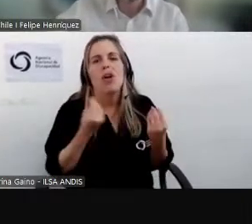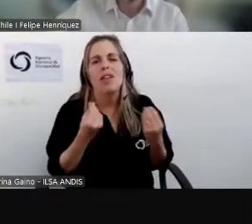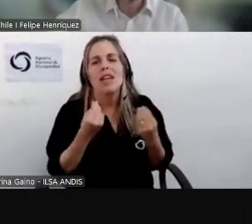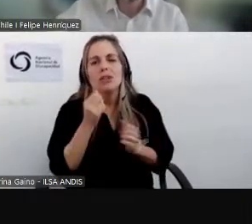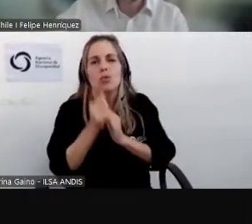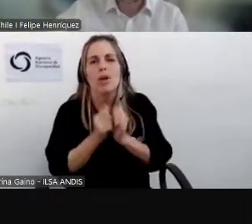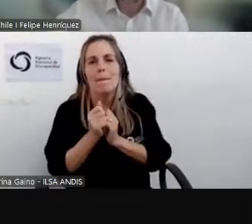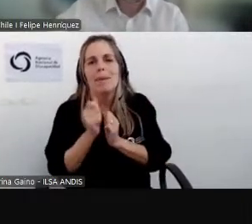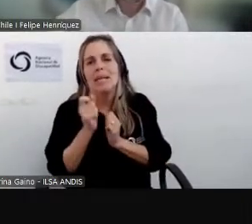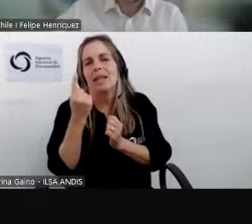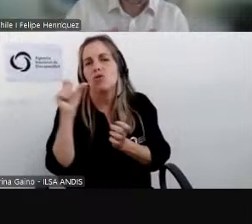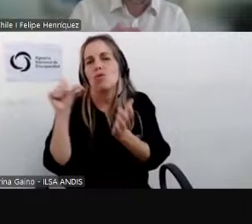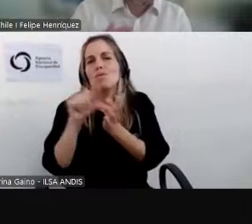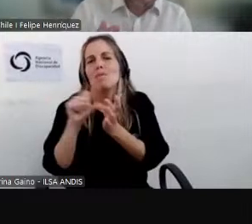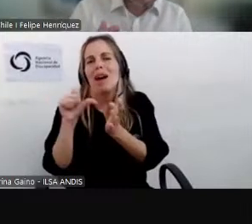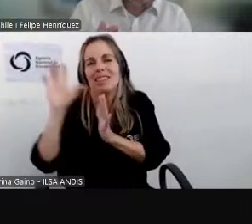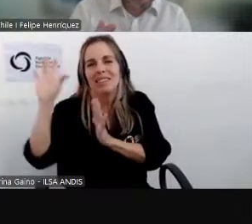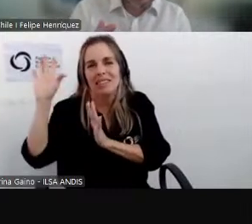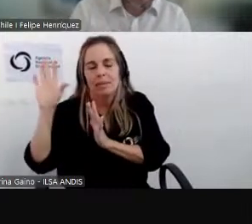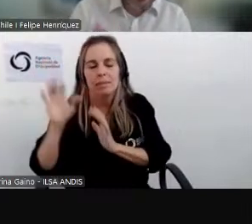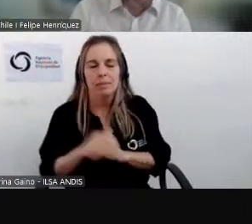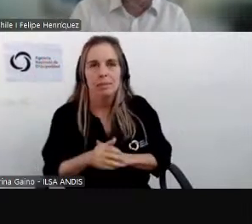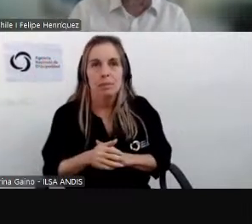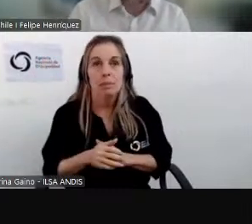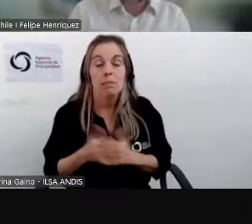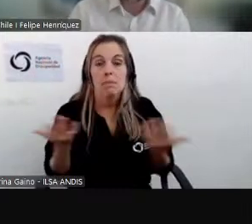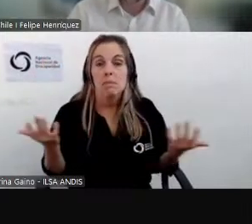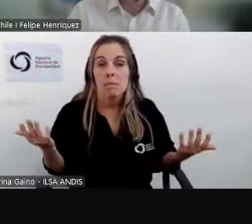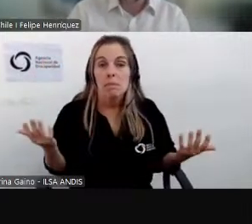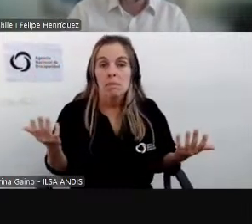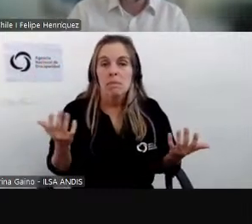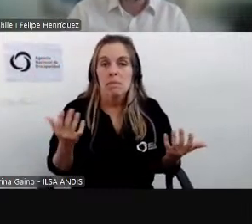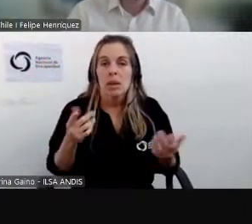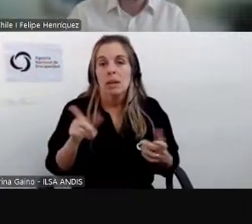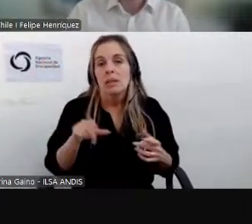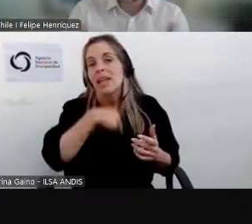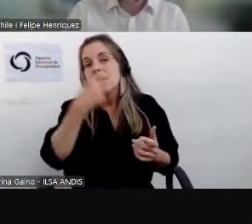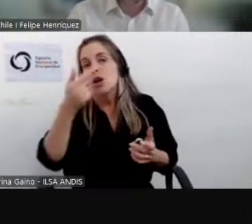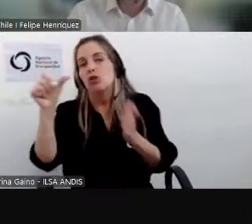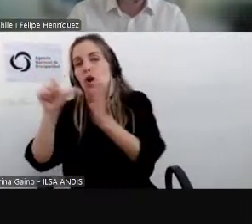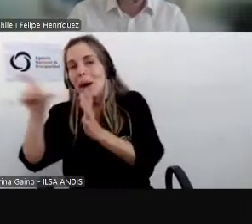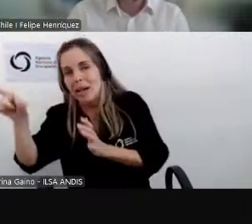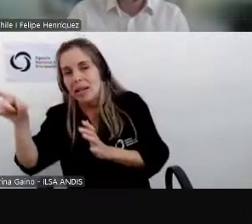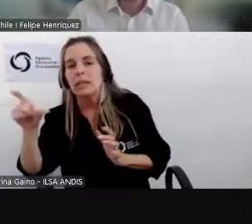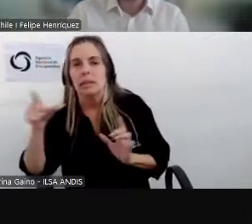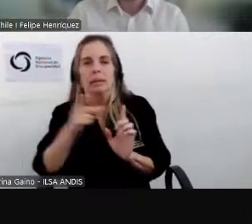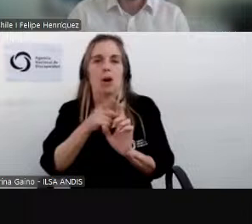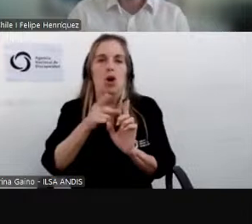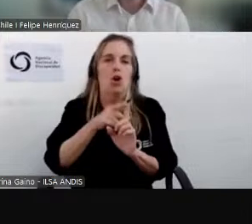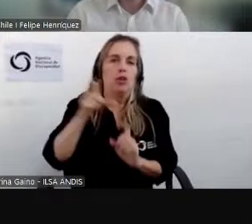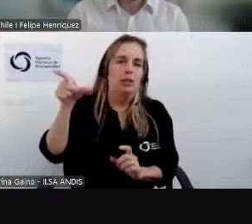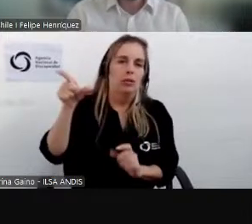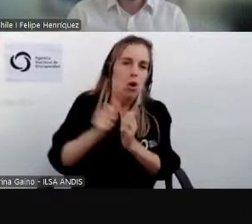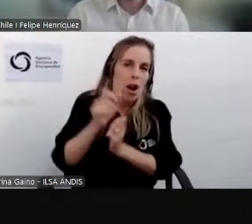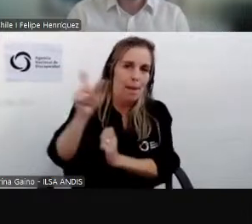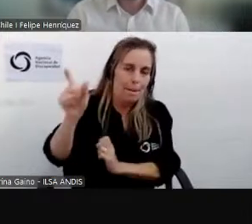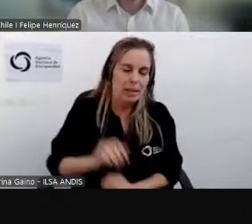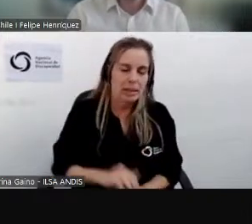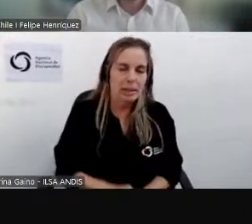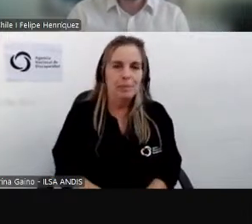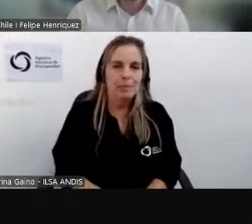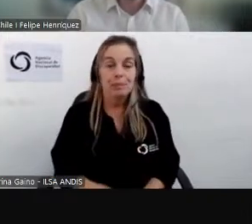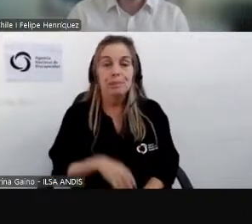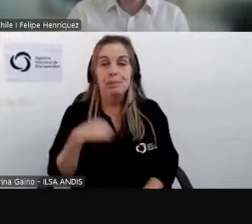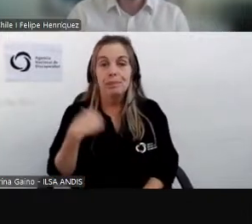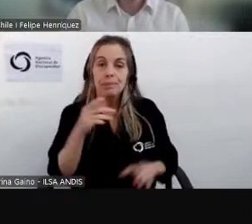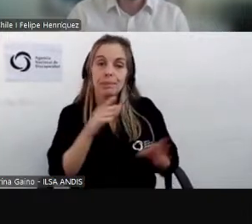We coordinate with the national point of contact of the country of origin of this company, if the company is